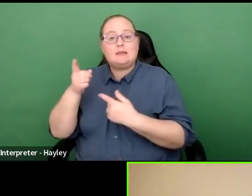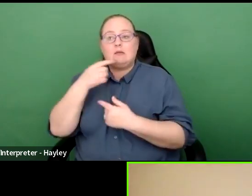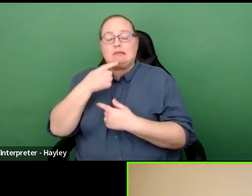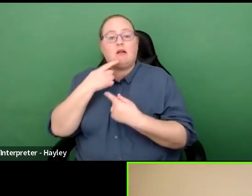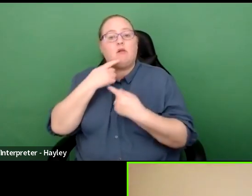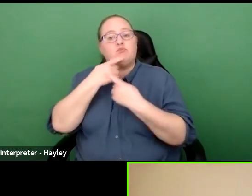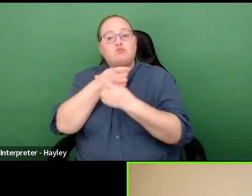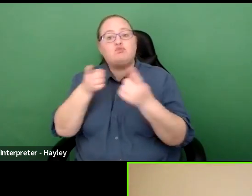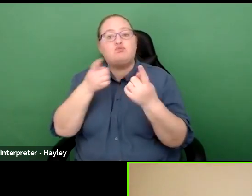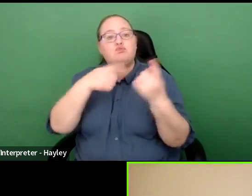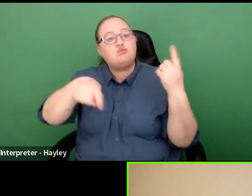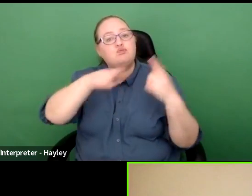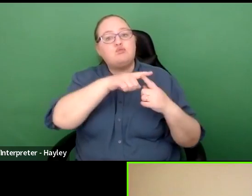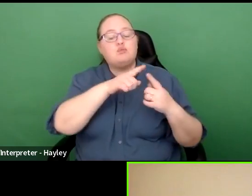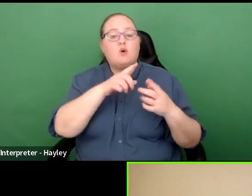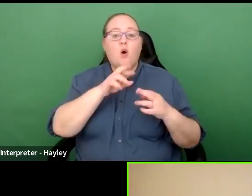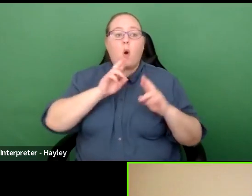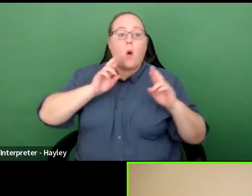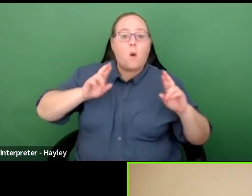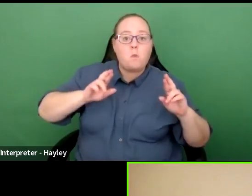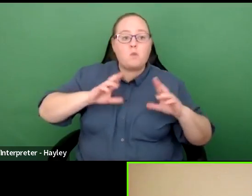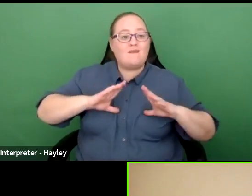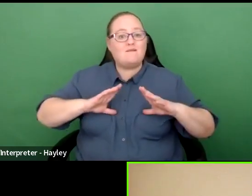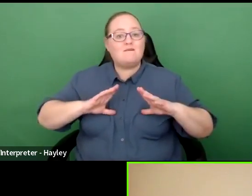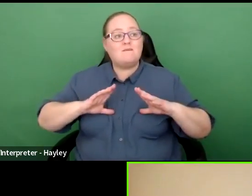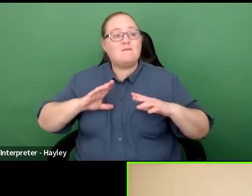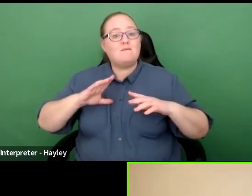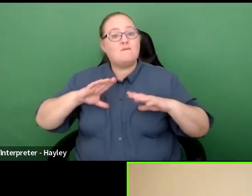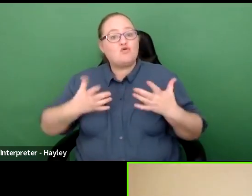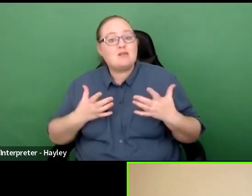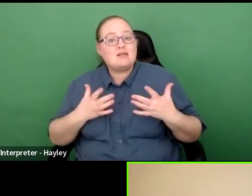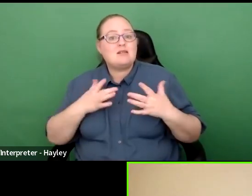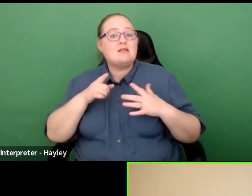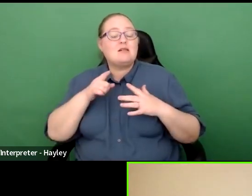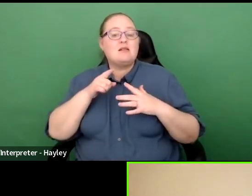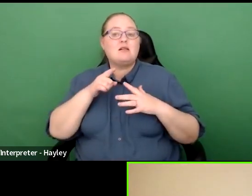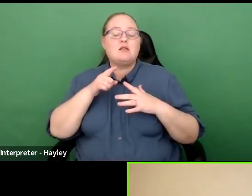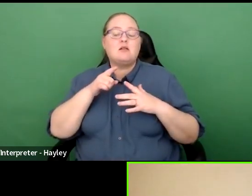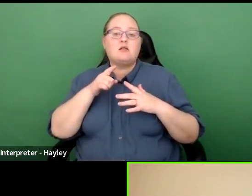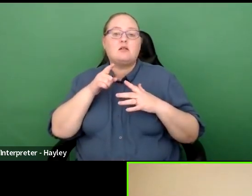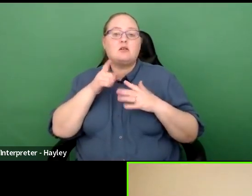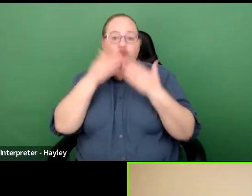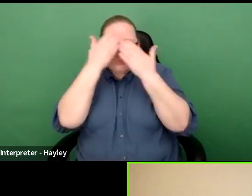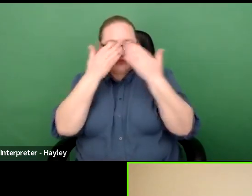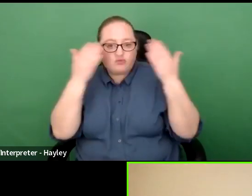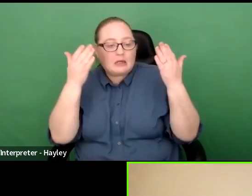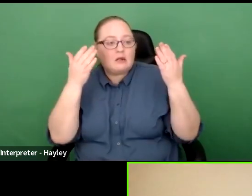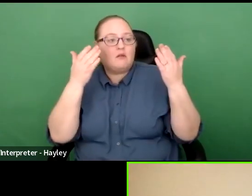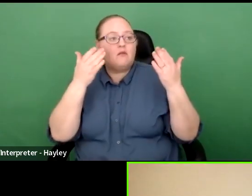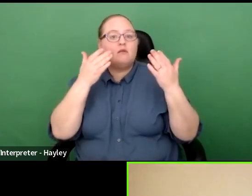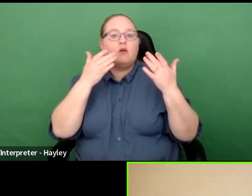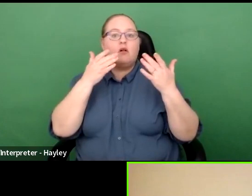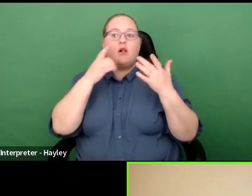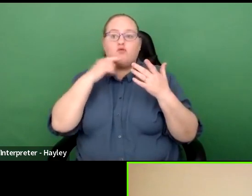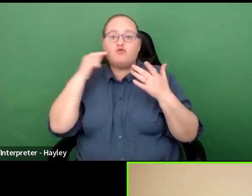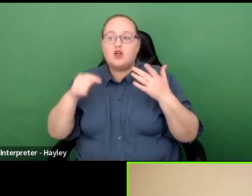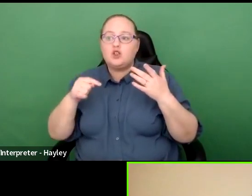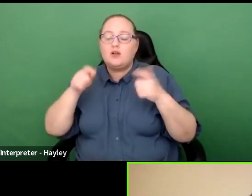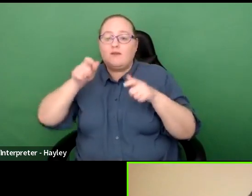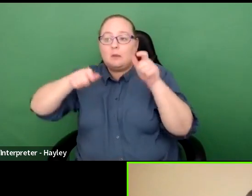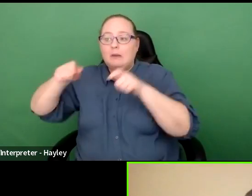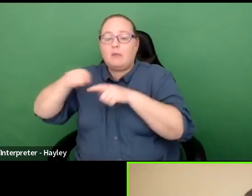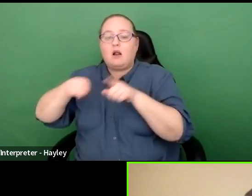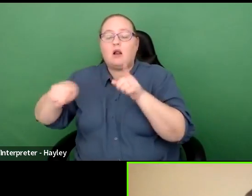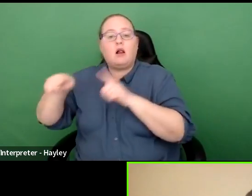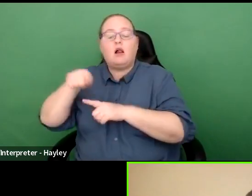hope for more free, for more individualistic and respectful mind frame in Russia to be just